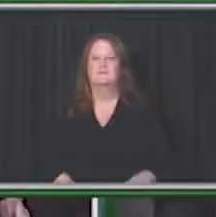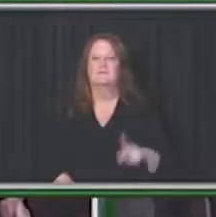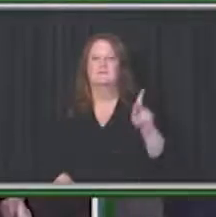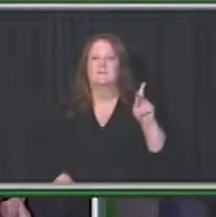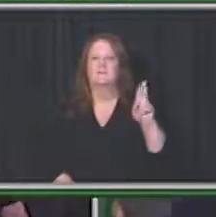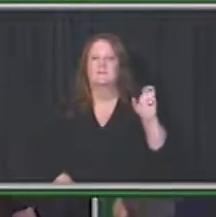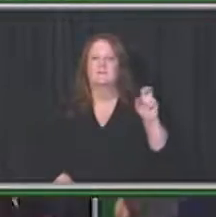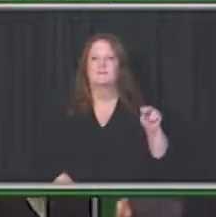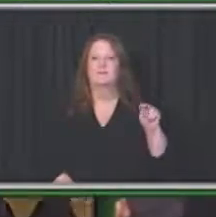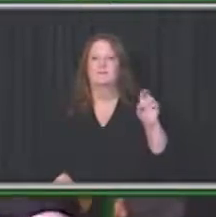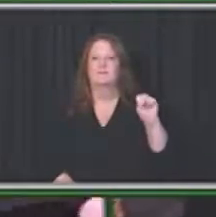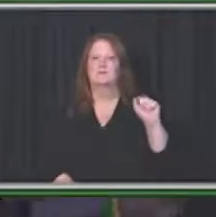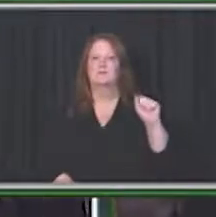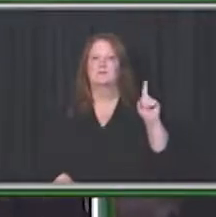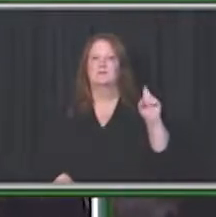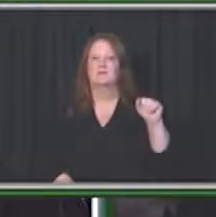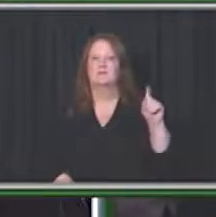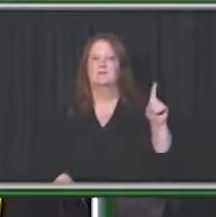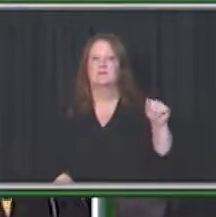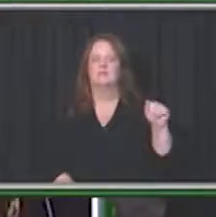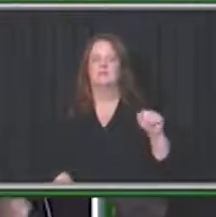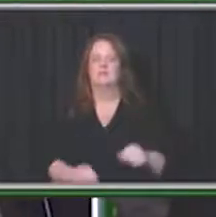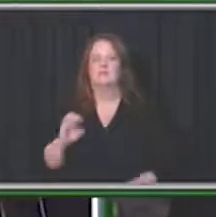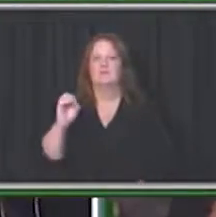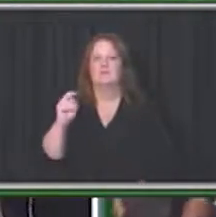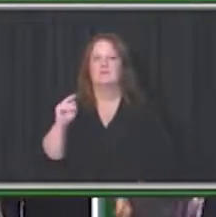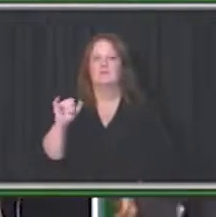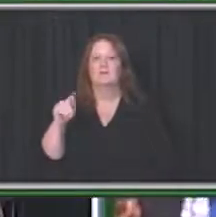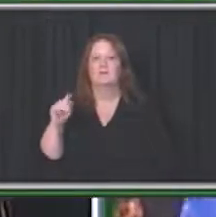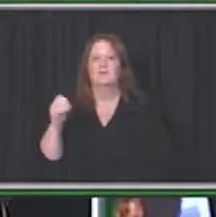Kevin Saldana. Ernesto Mayorga.